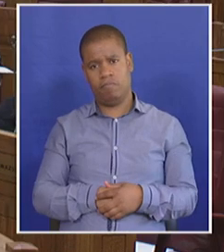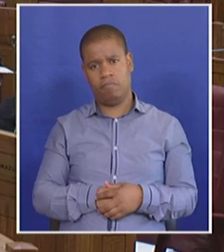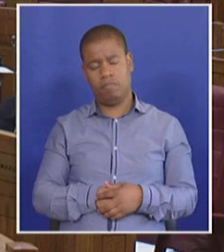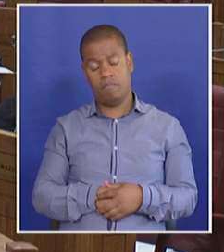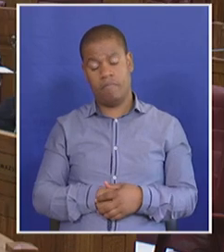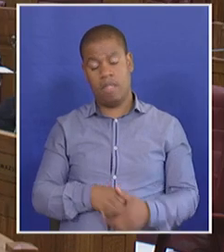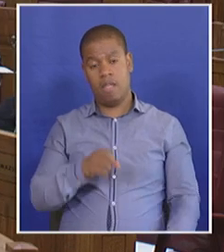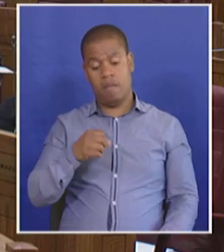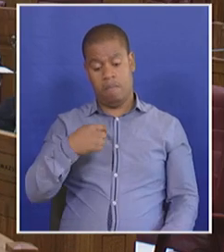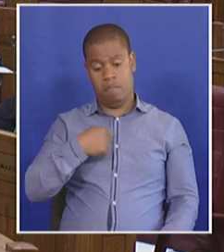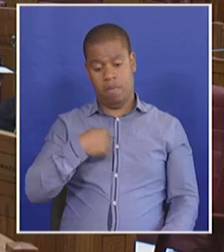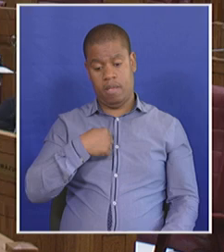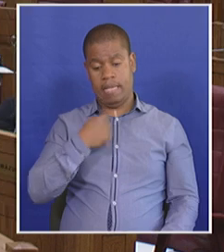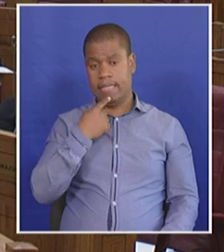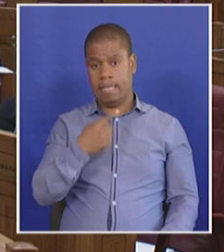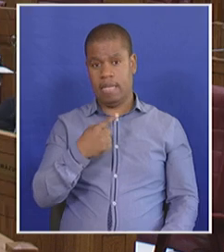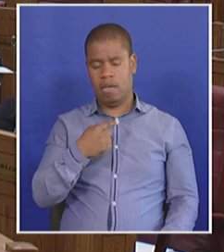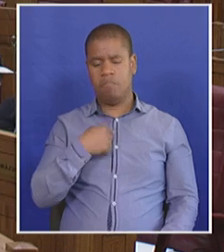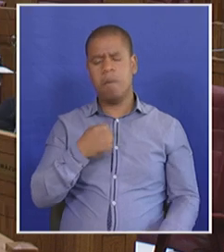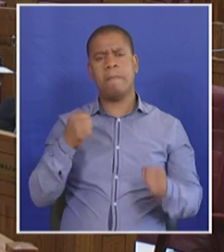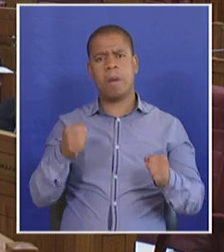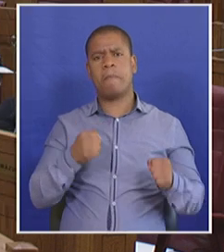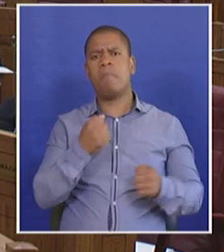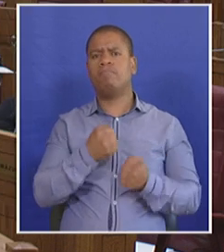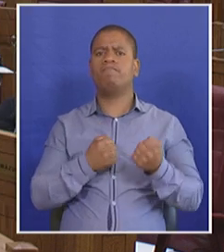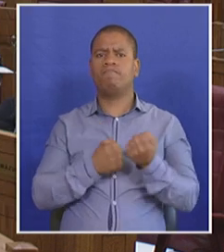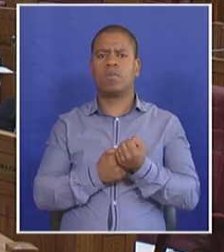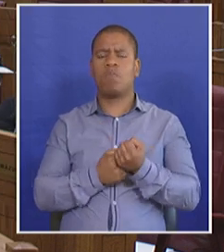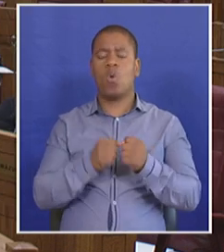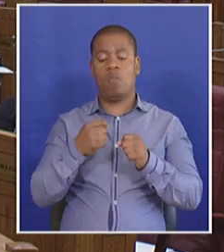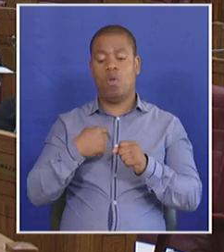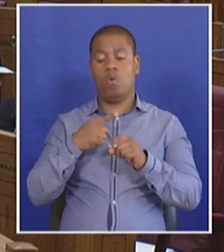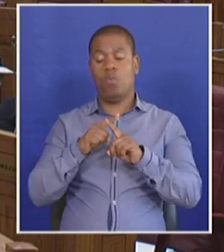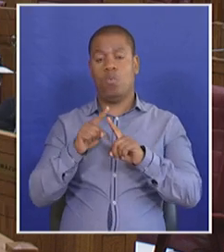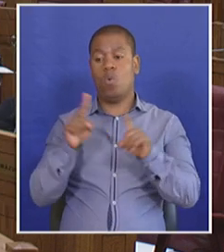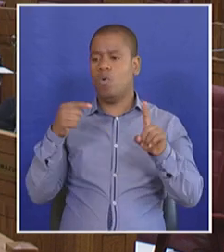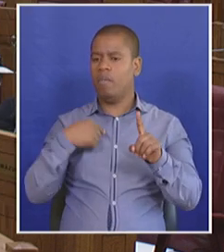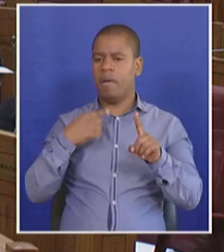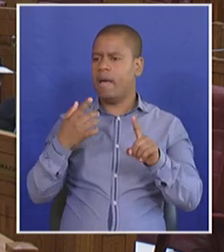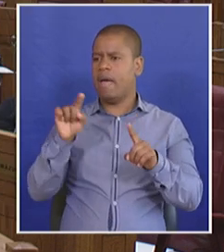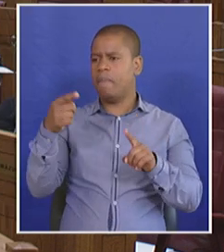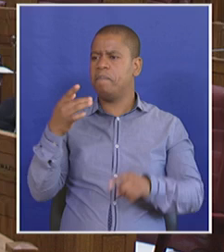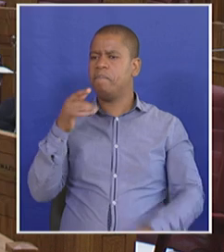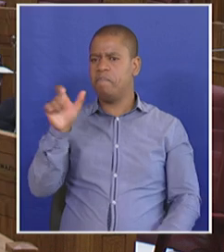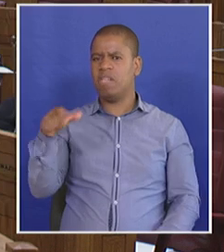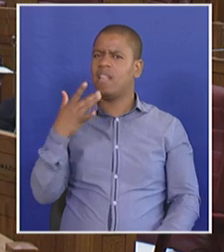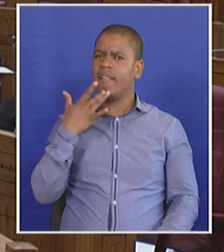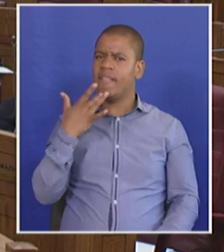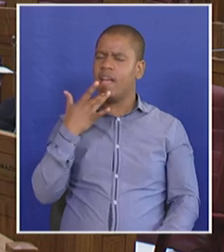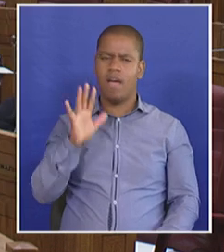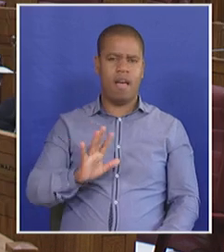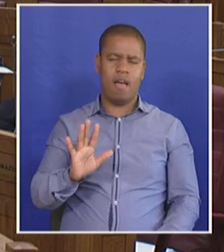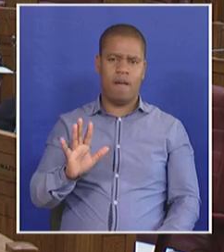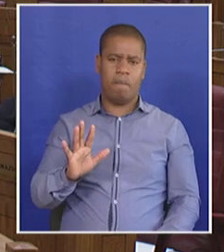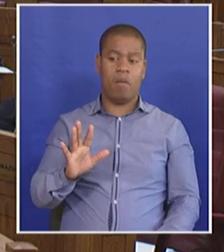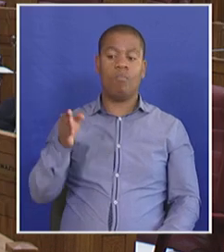when I say that I stand by it, it's not because I'm dispensing any particular favor to any particular human individual. It's a